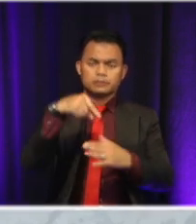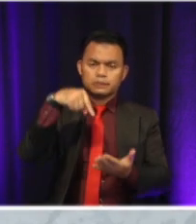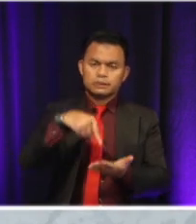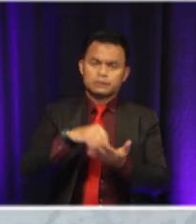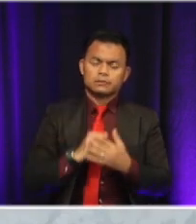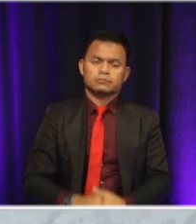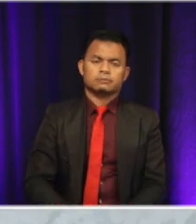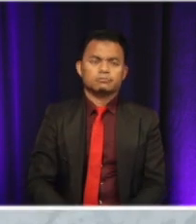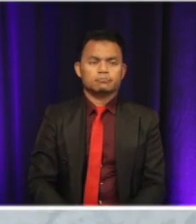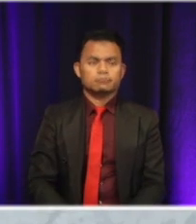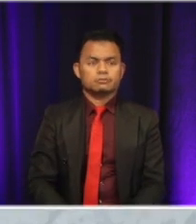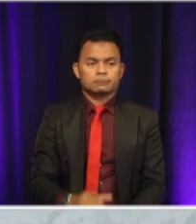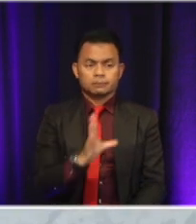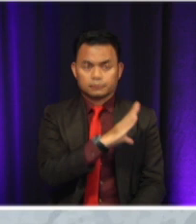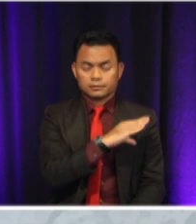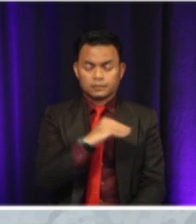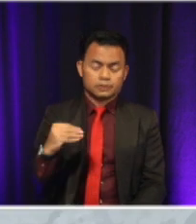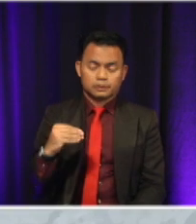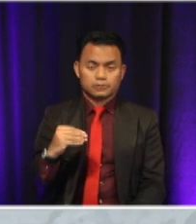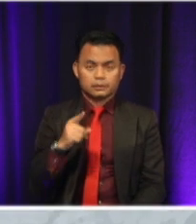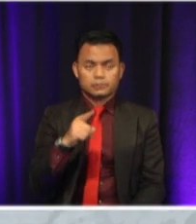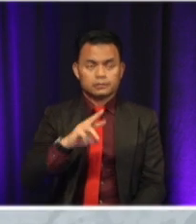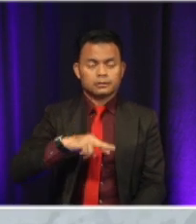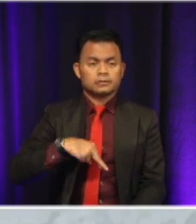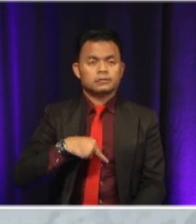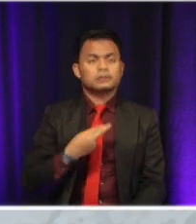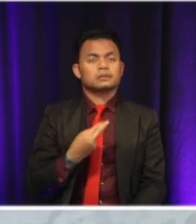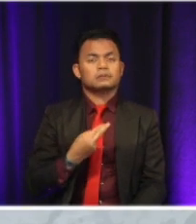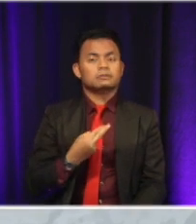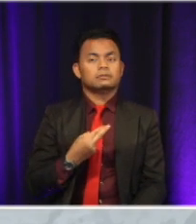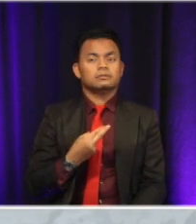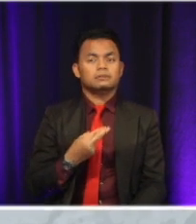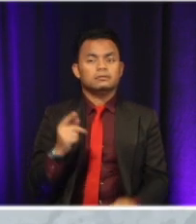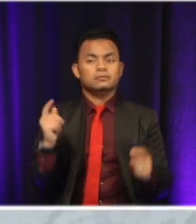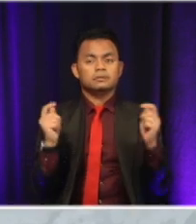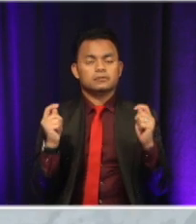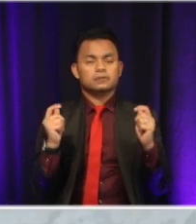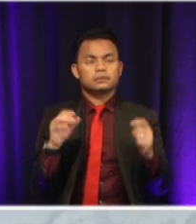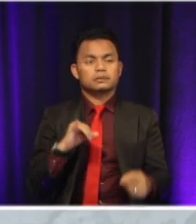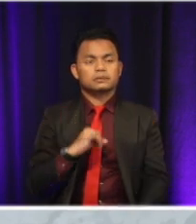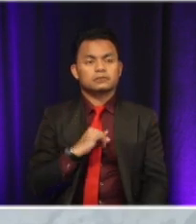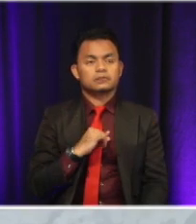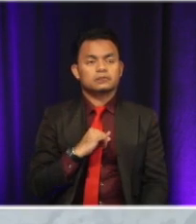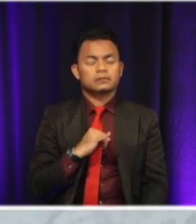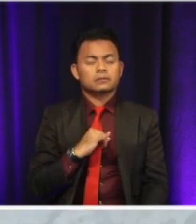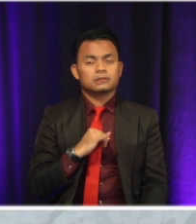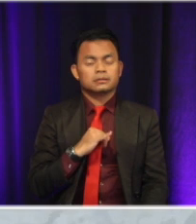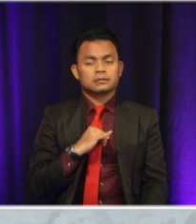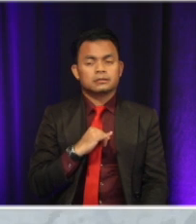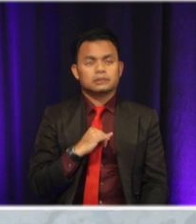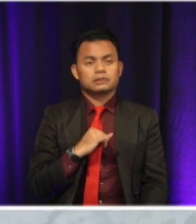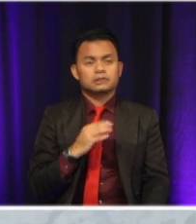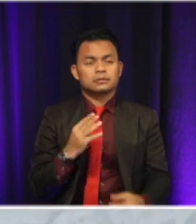And she's quite flustered. When he says, "I'd like for you to talk to me,